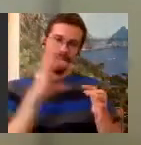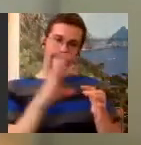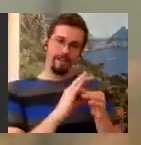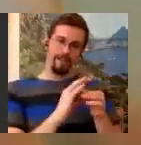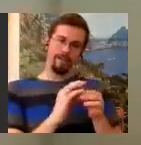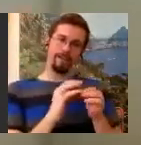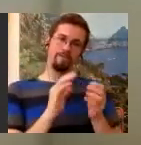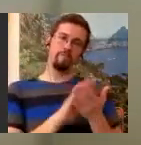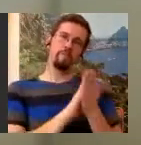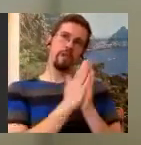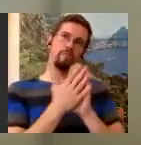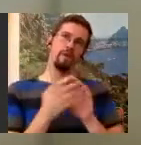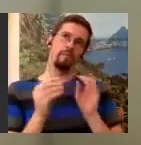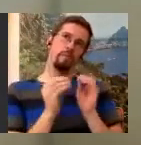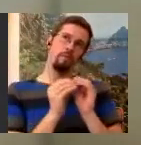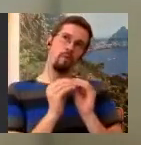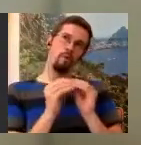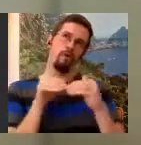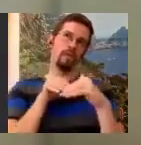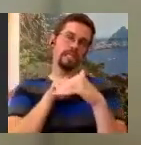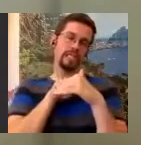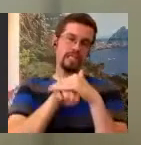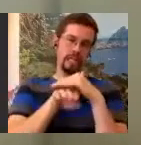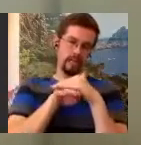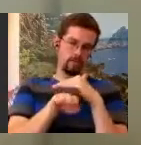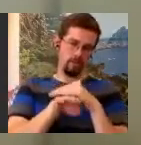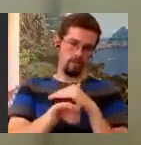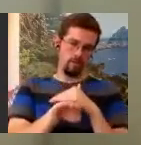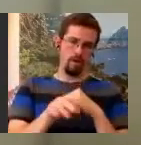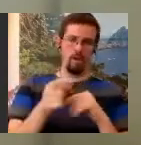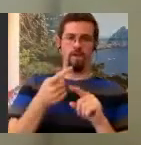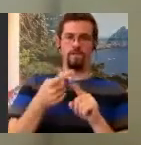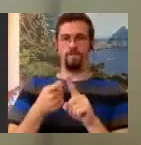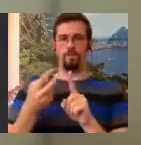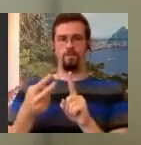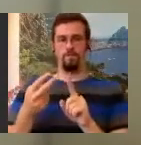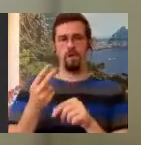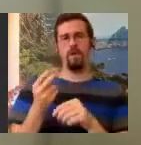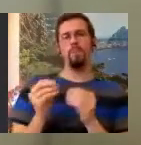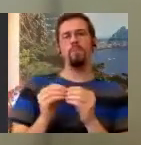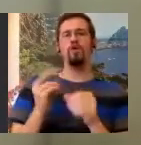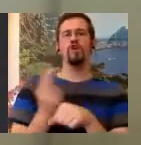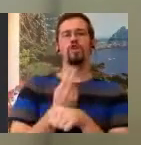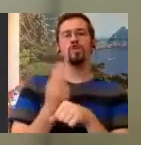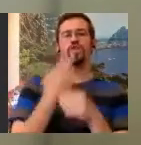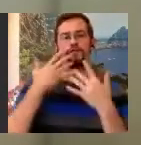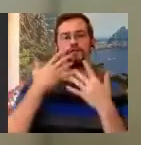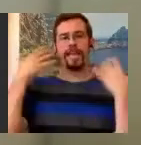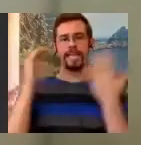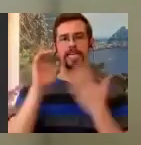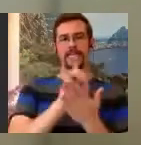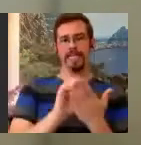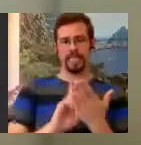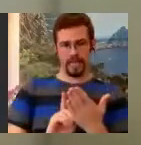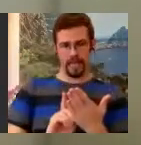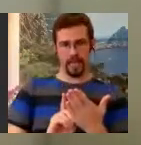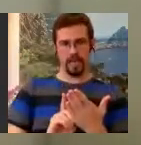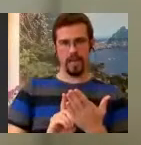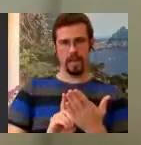most accessible from the point of view of user-centered design, just taking